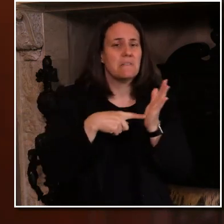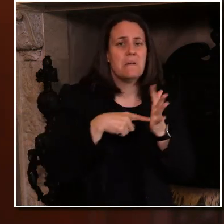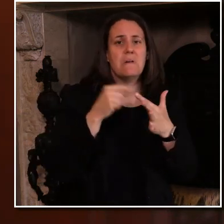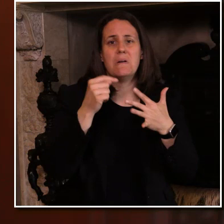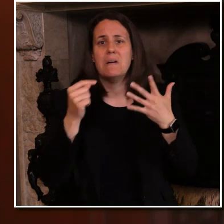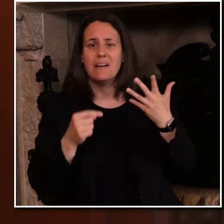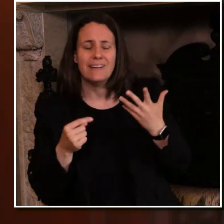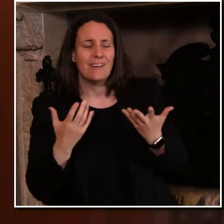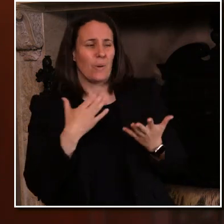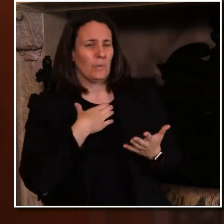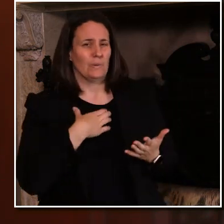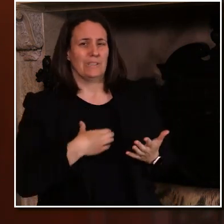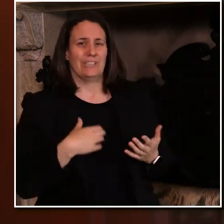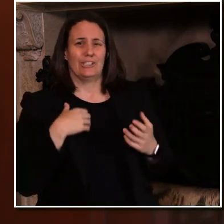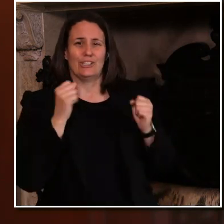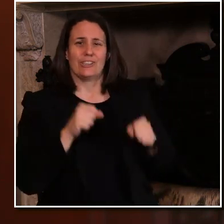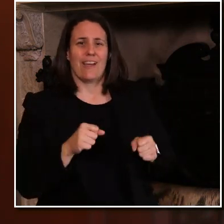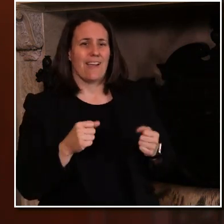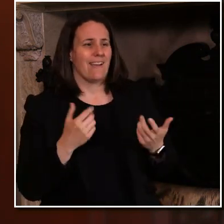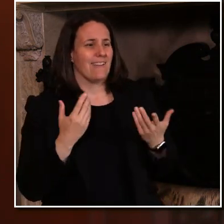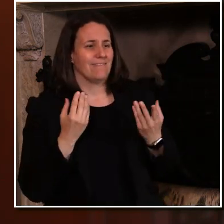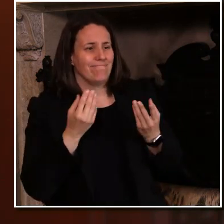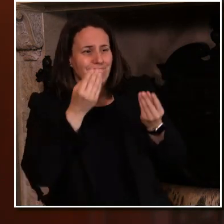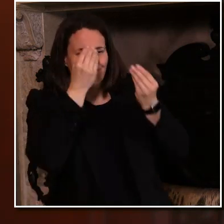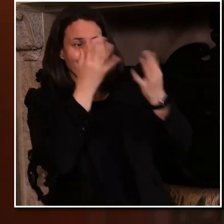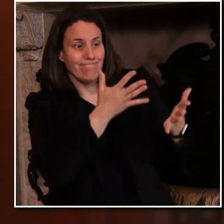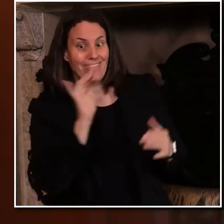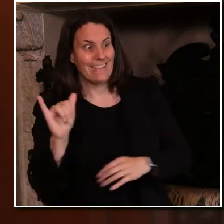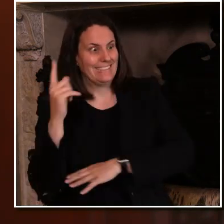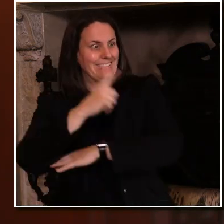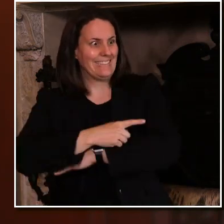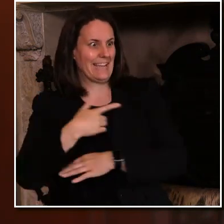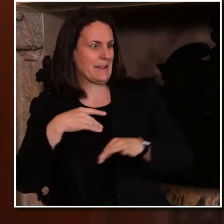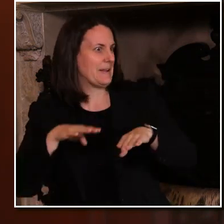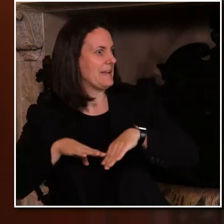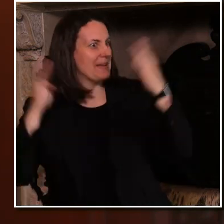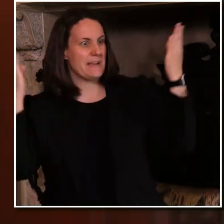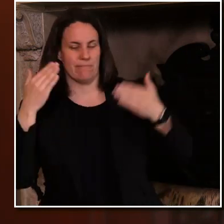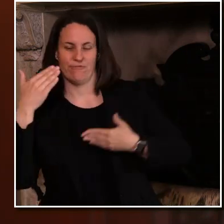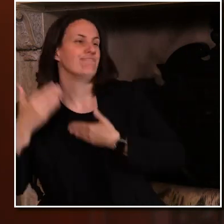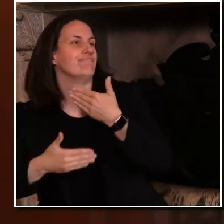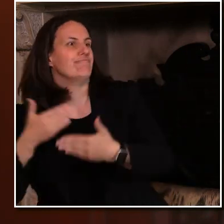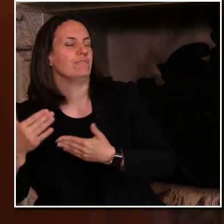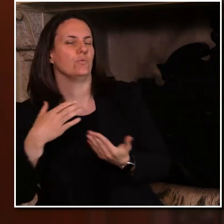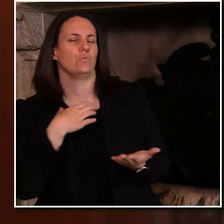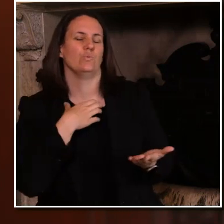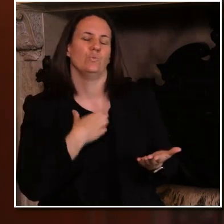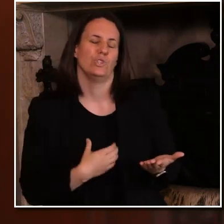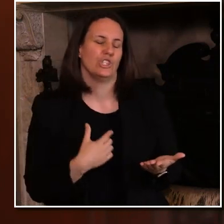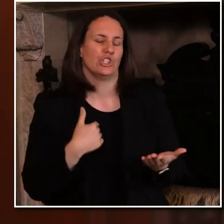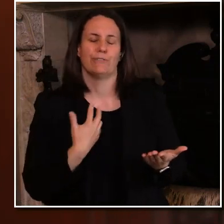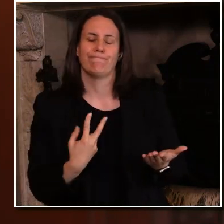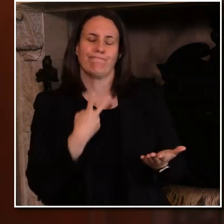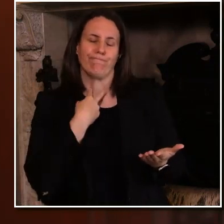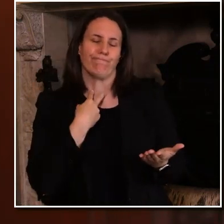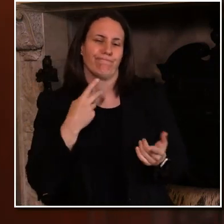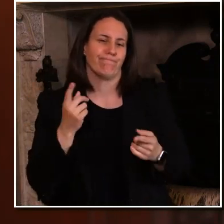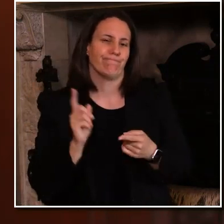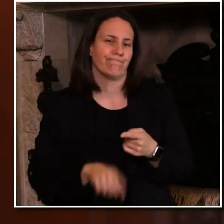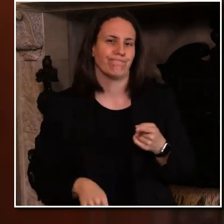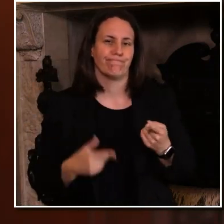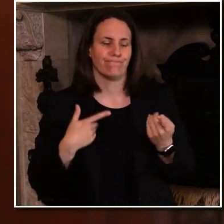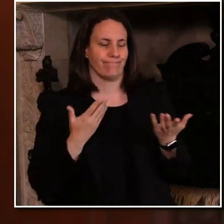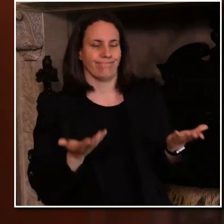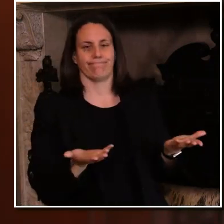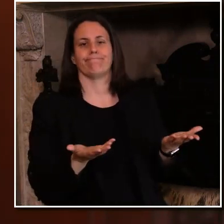some certainty on when we can open up more of our economy. While we can't control this virus, we can